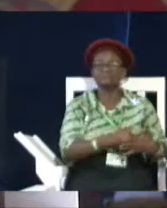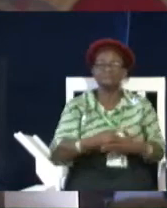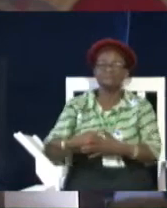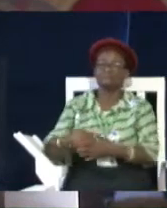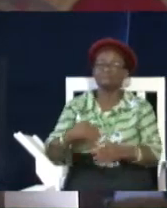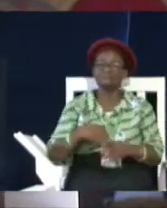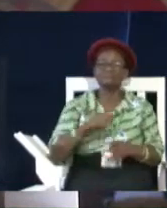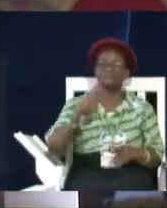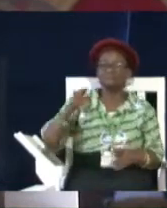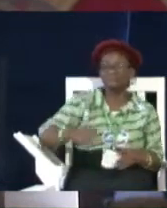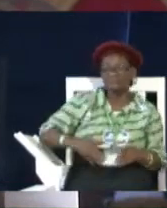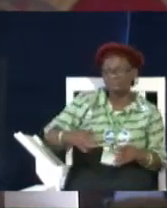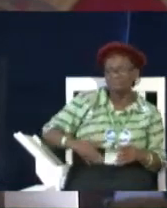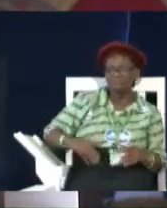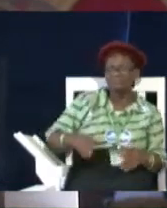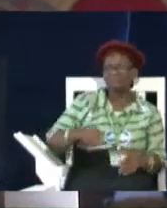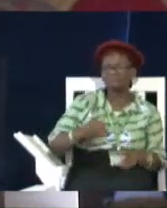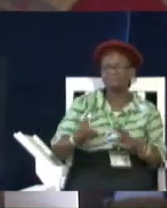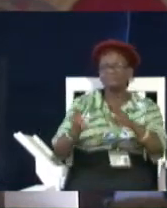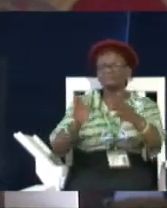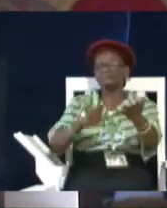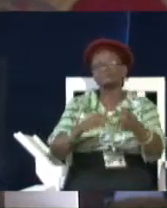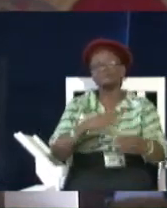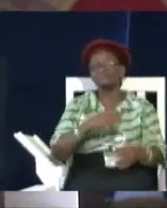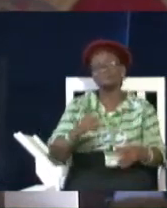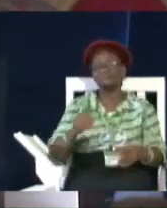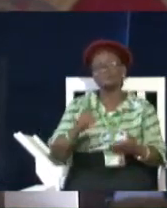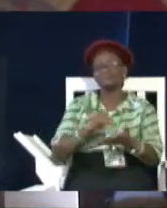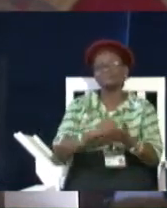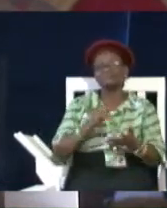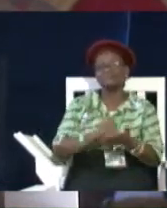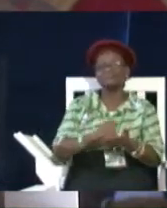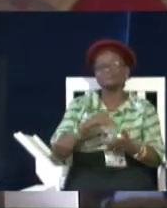and the doctor said they have to evacuate.